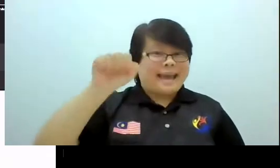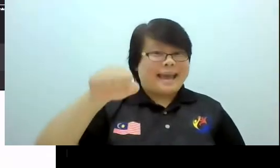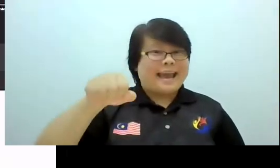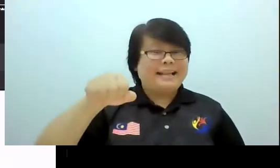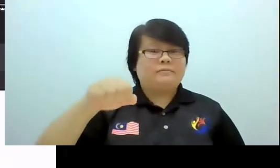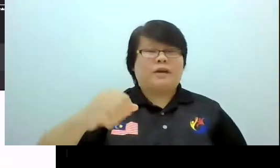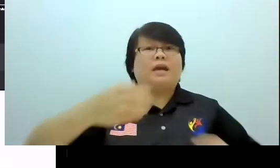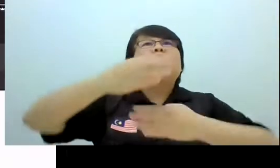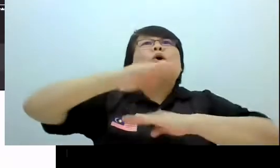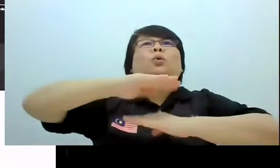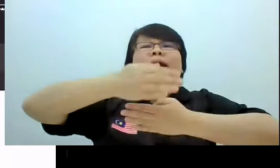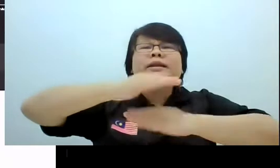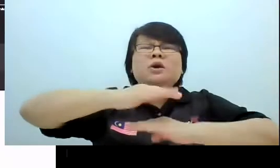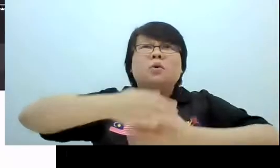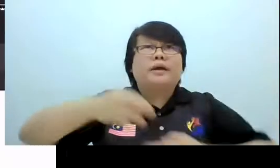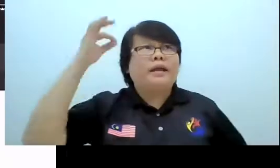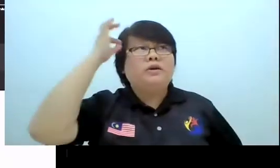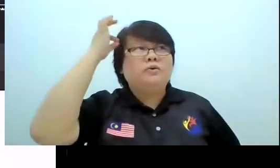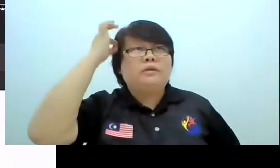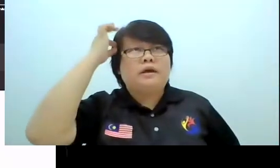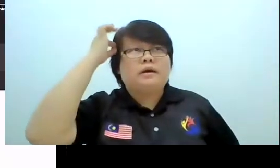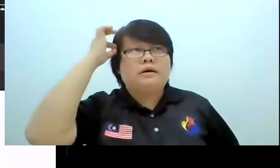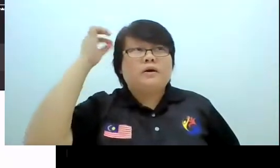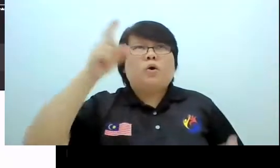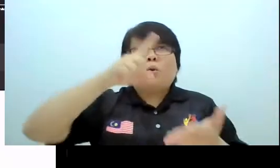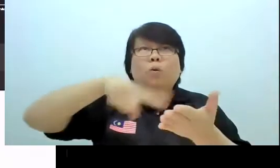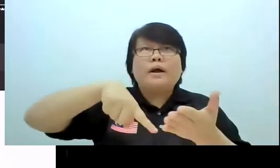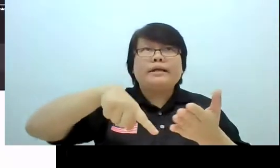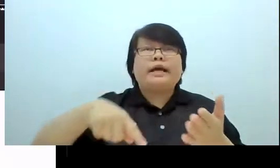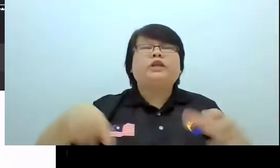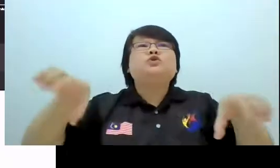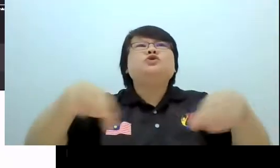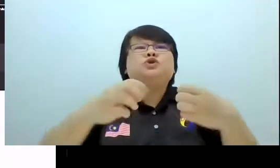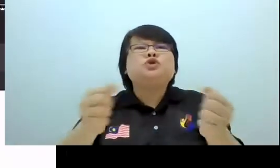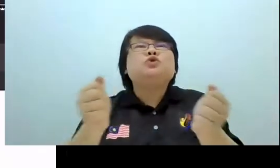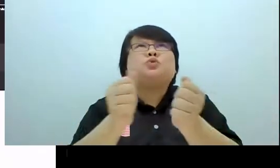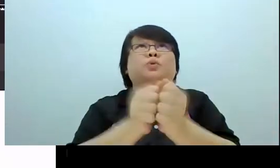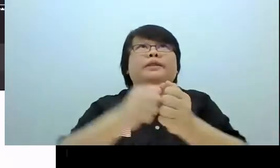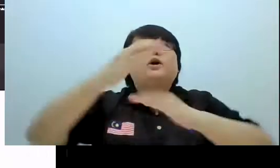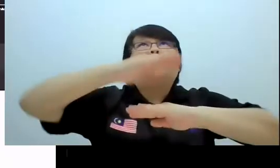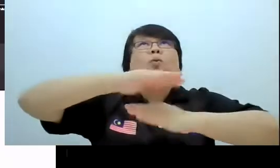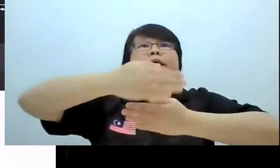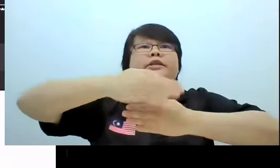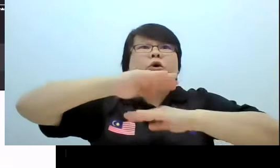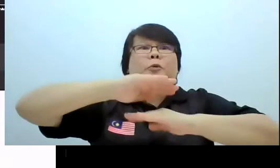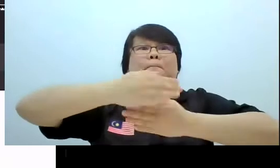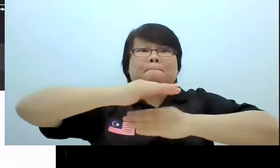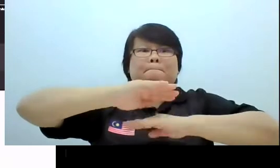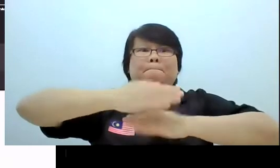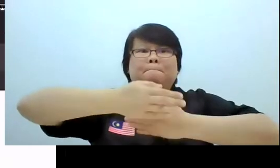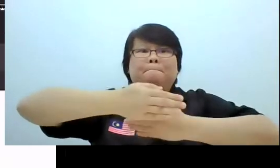I can, okay. Window, can you think? What can you do with